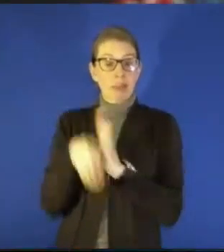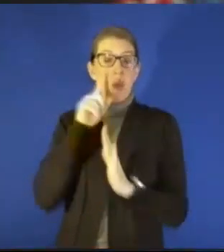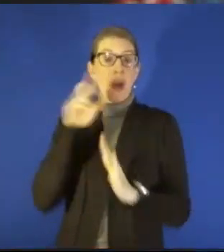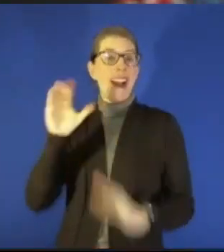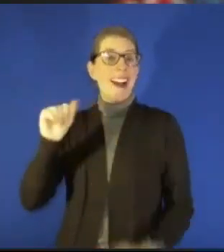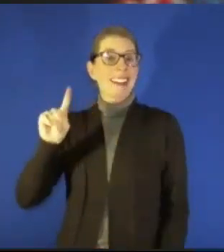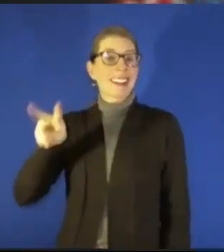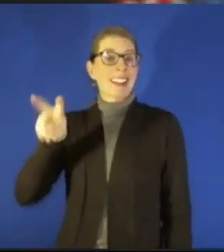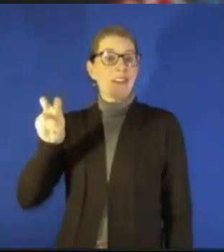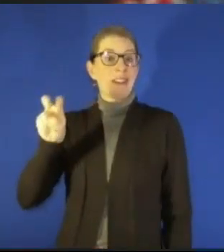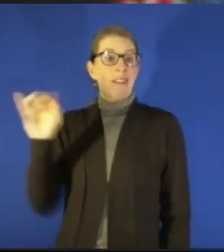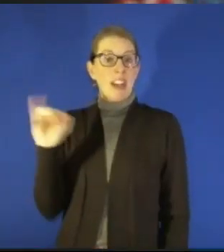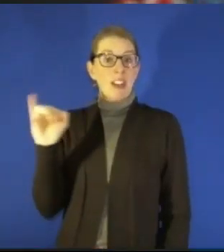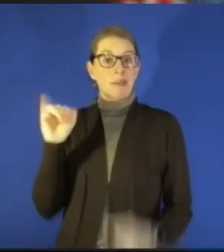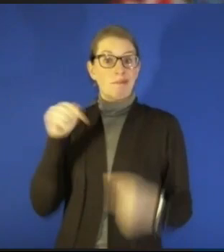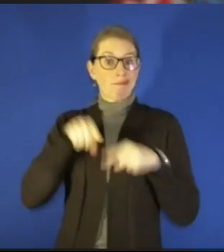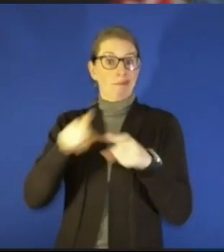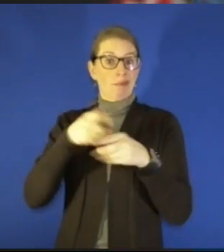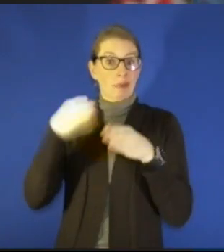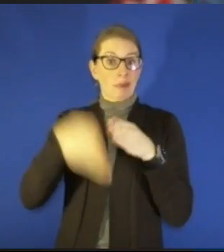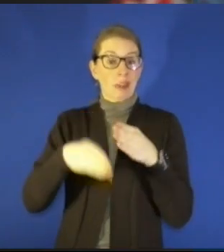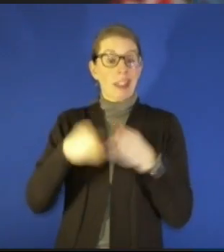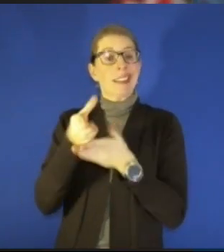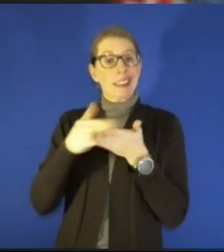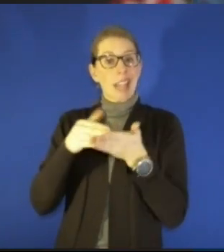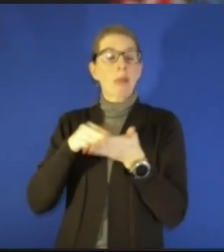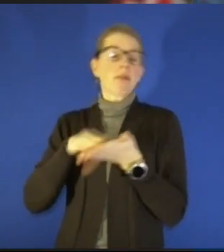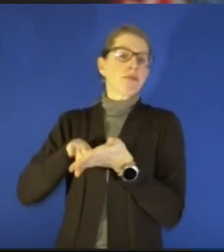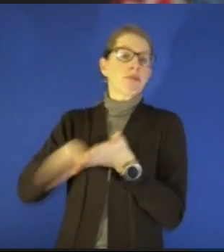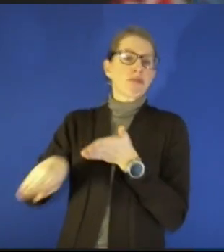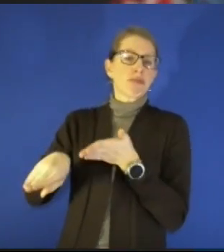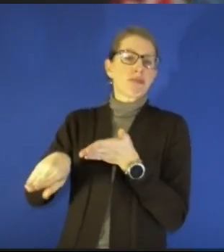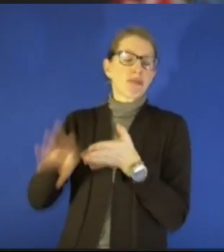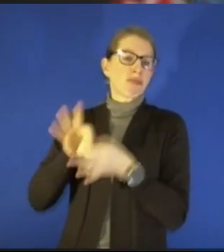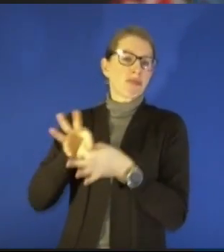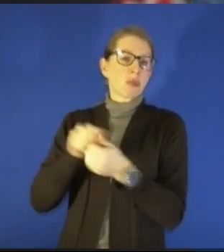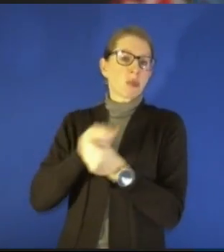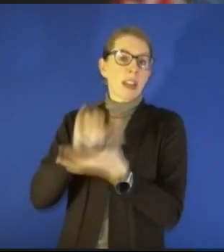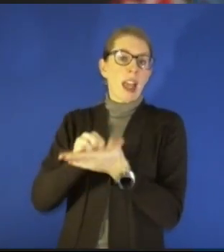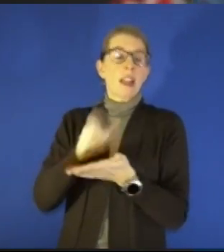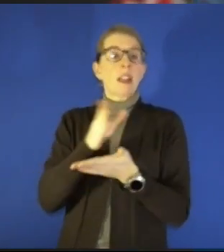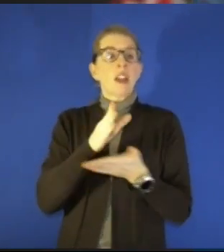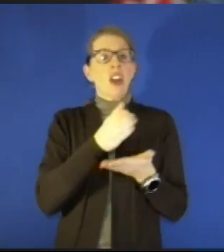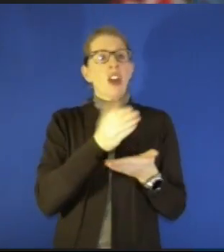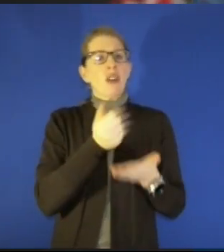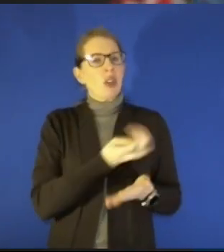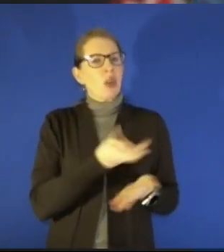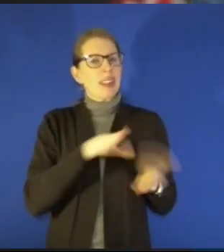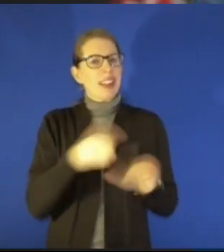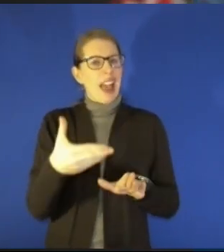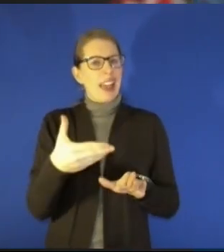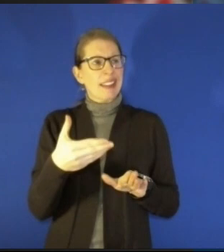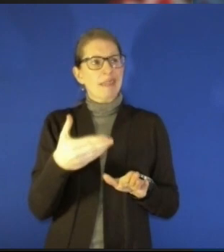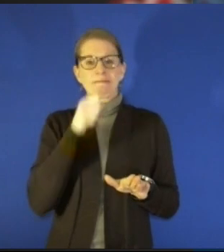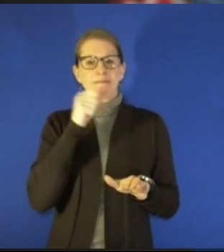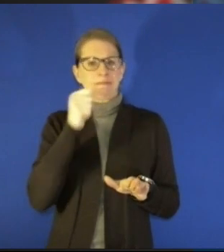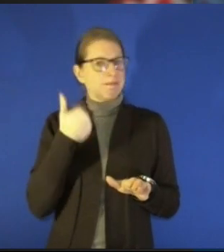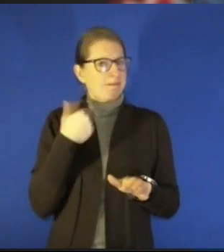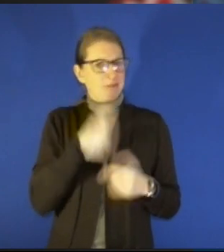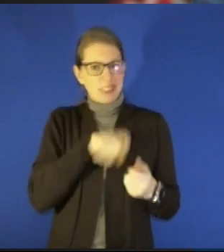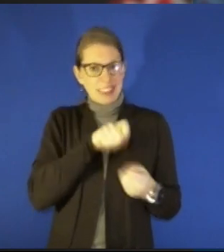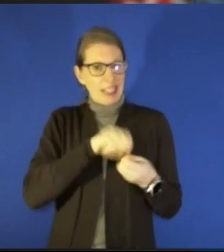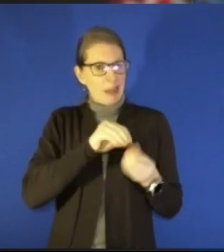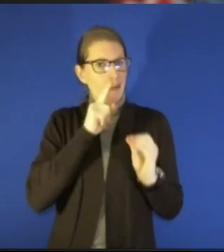the weekend. Again, some of those due to discharges. A few of the deaths, I don't have the full number of deaths at this point in